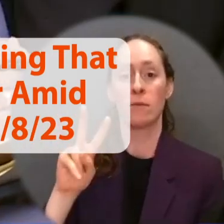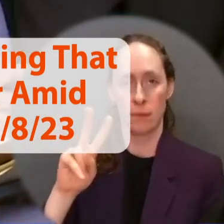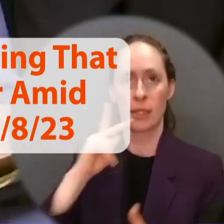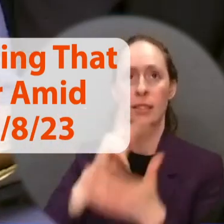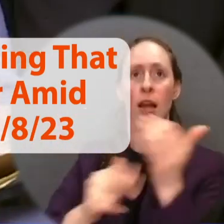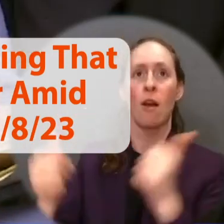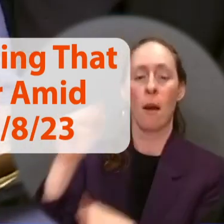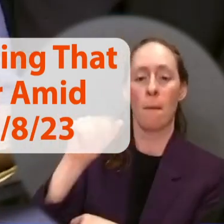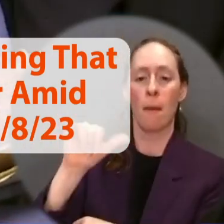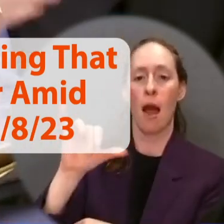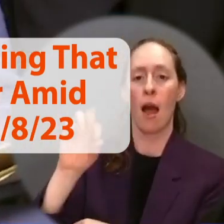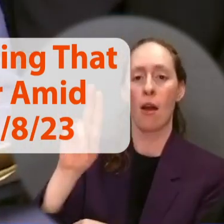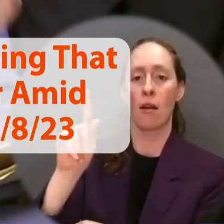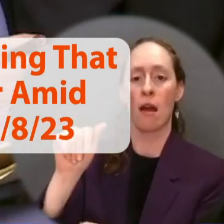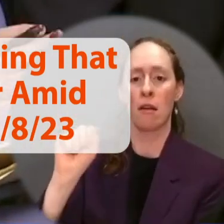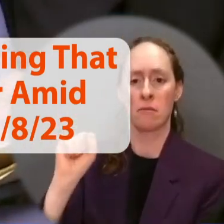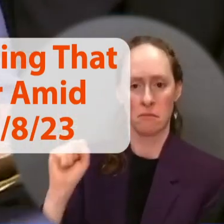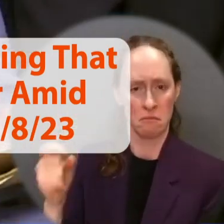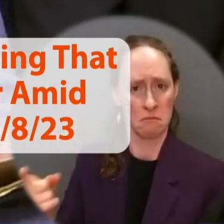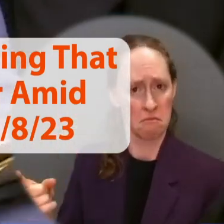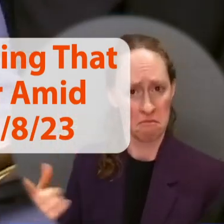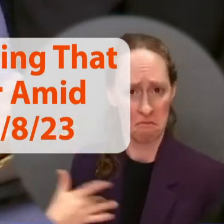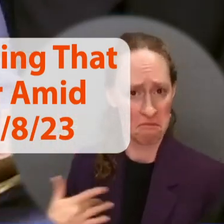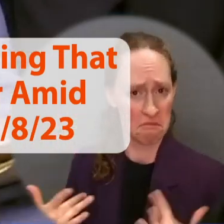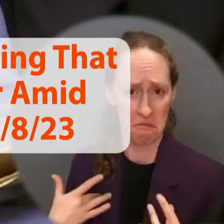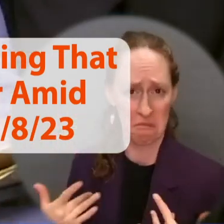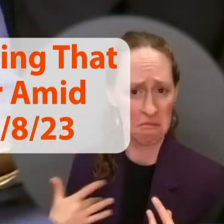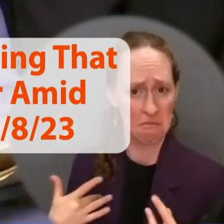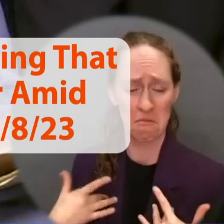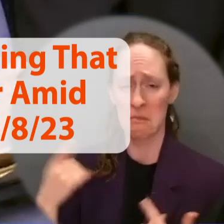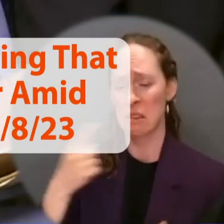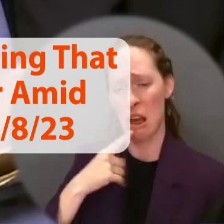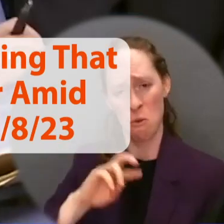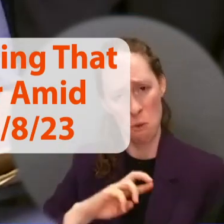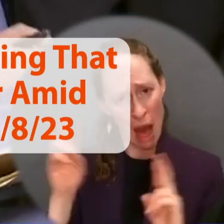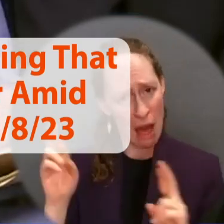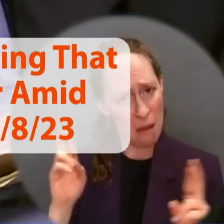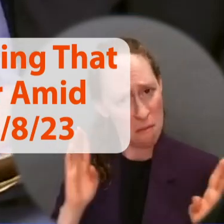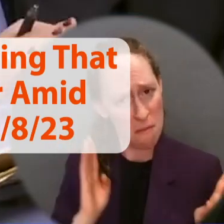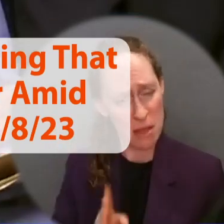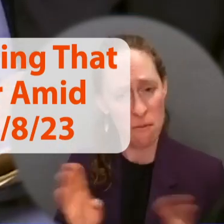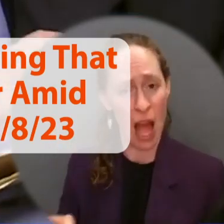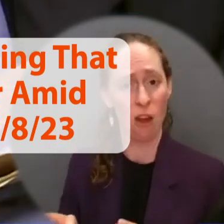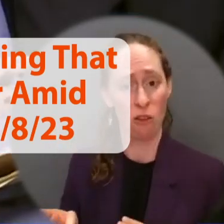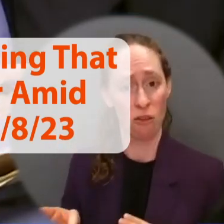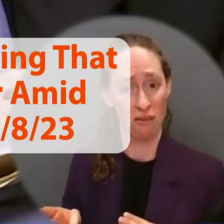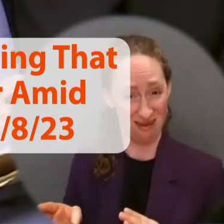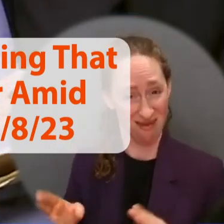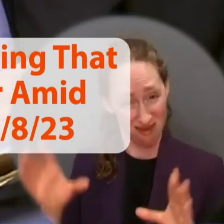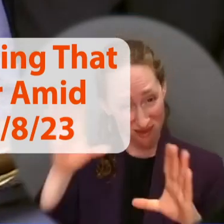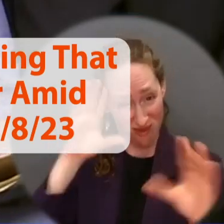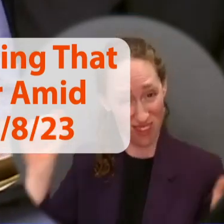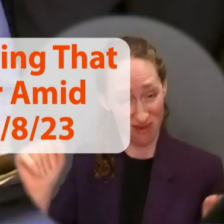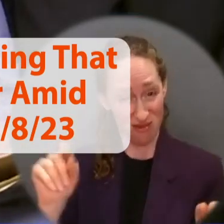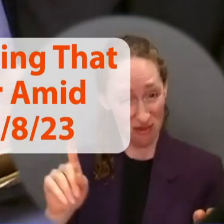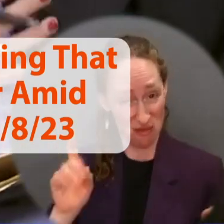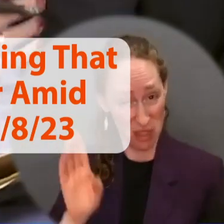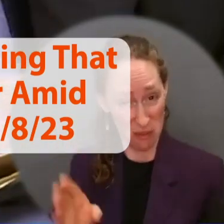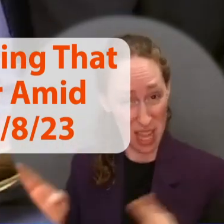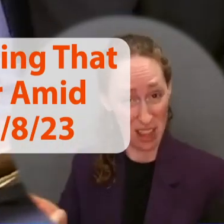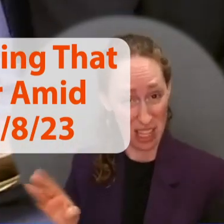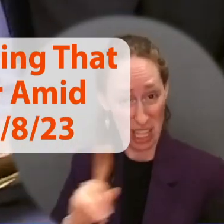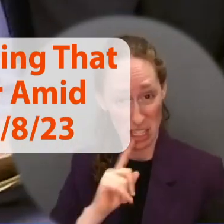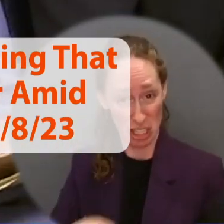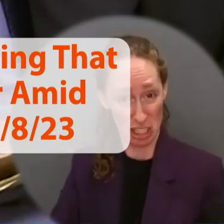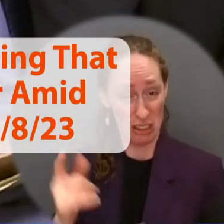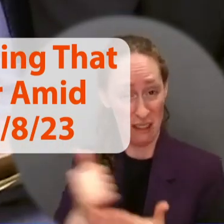Title 42 expiring, that you are prepared, that he feels confident. Is the president confident that you are doing everything you can to be prepared for this?